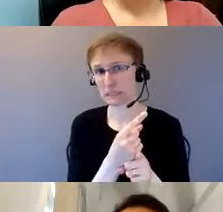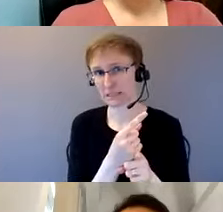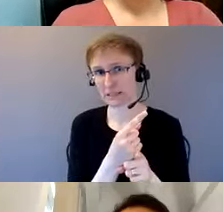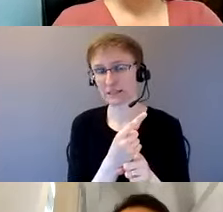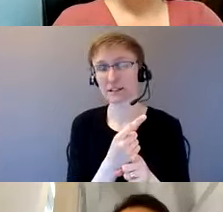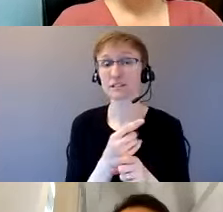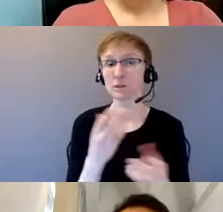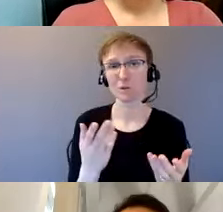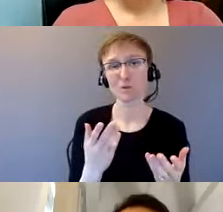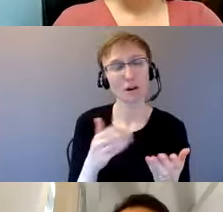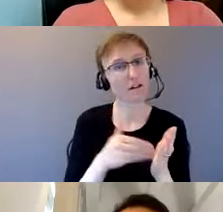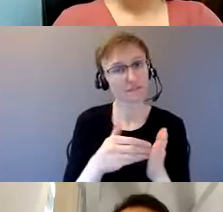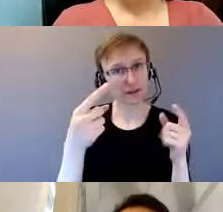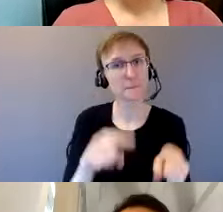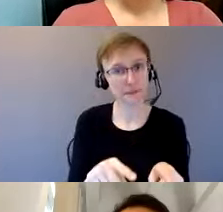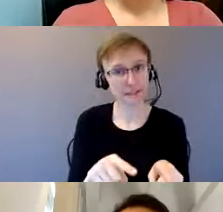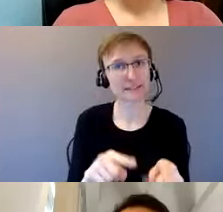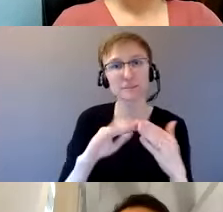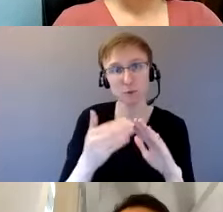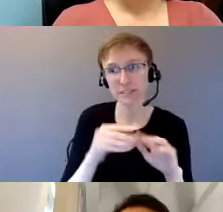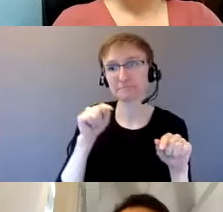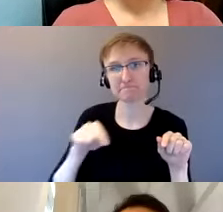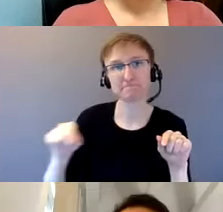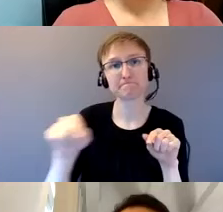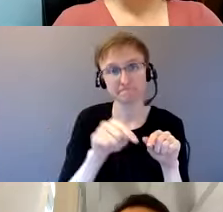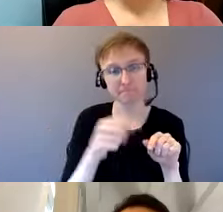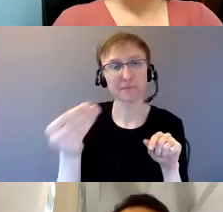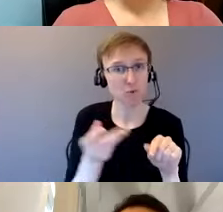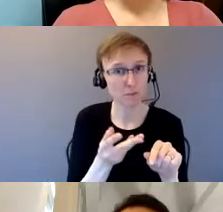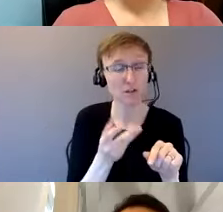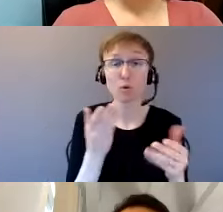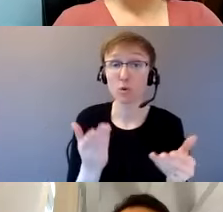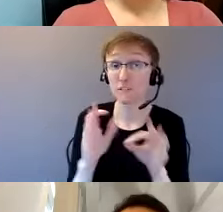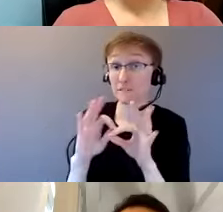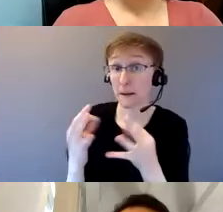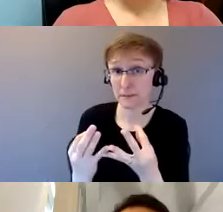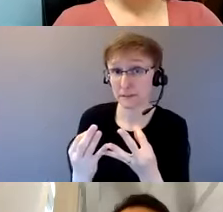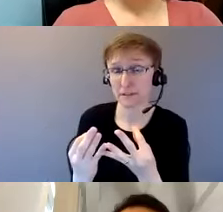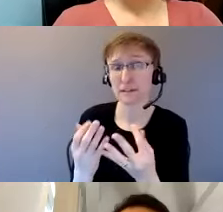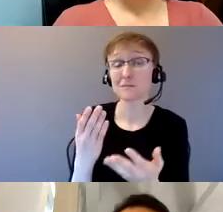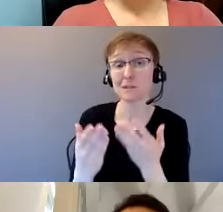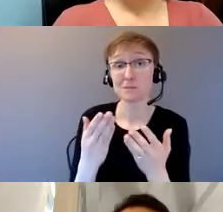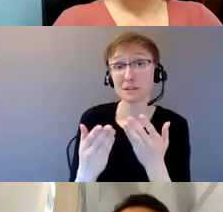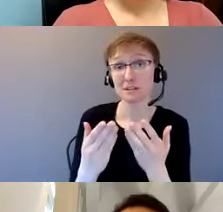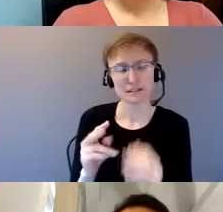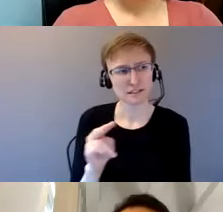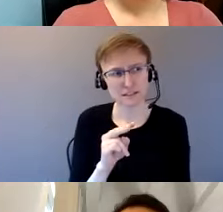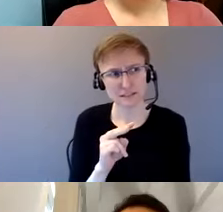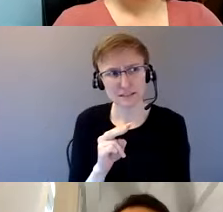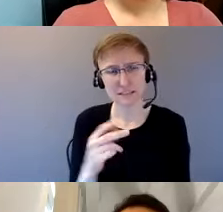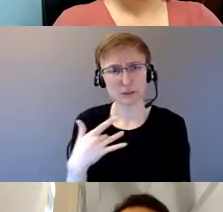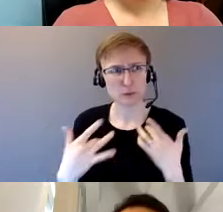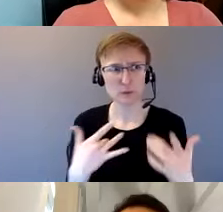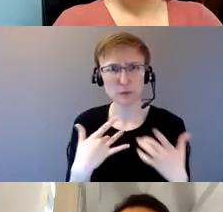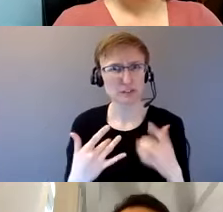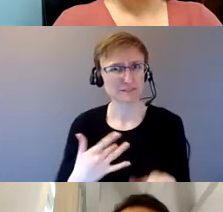also family members. I've received calls from family members concerned about other family members that are potentially abusing an individual